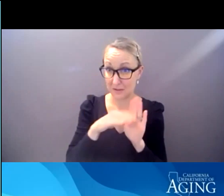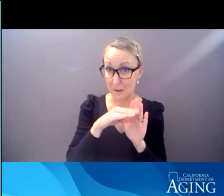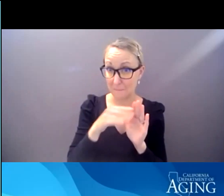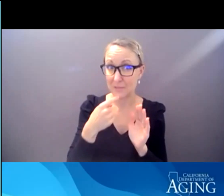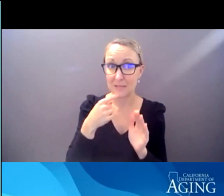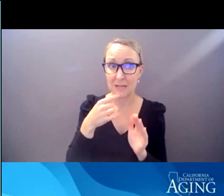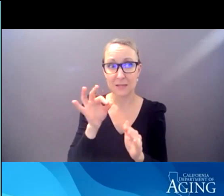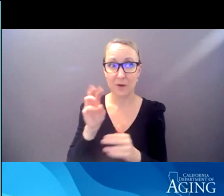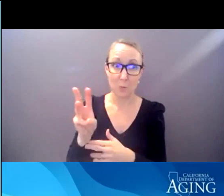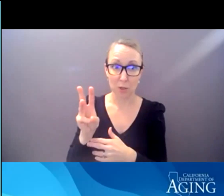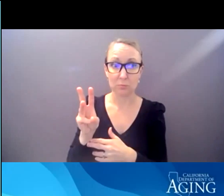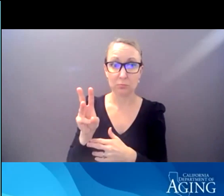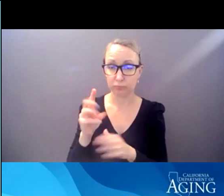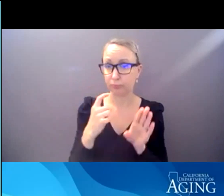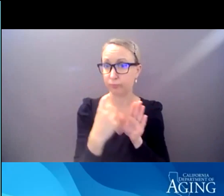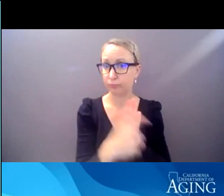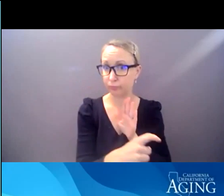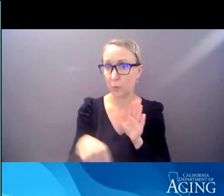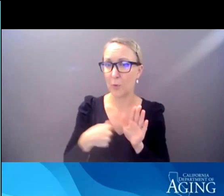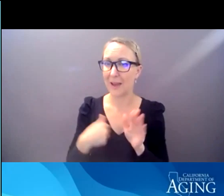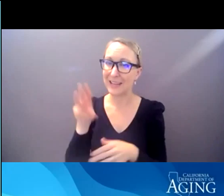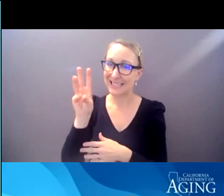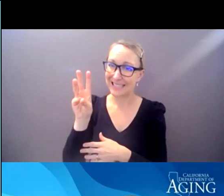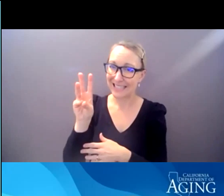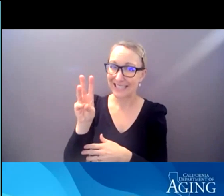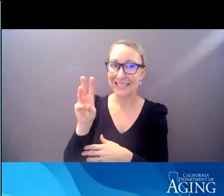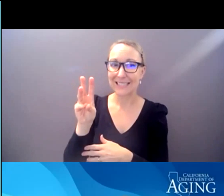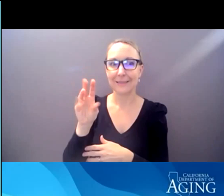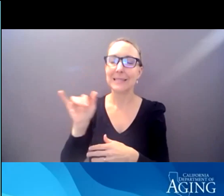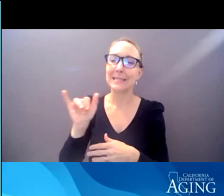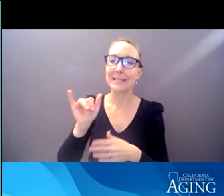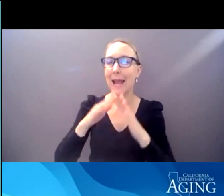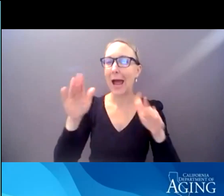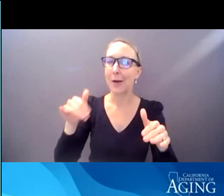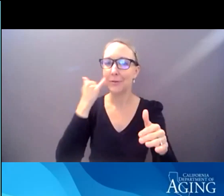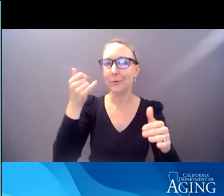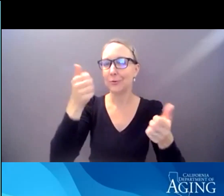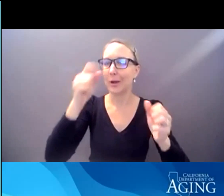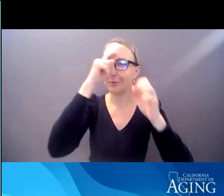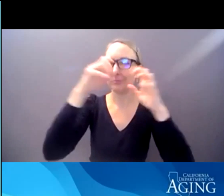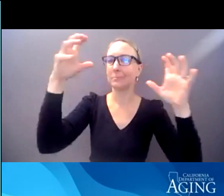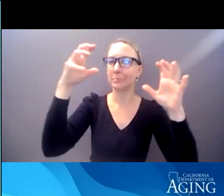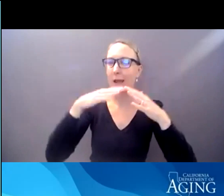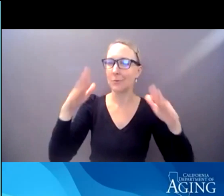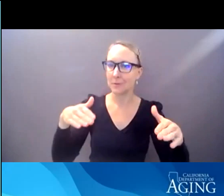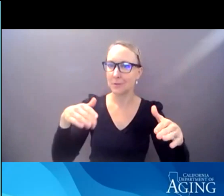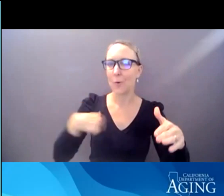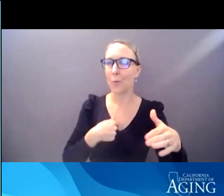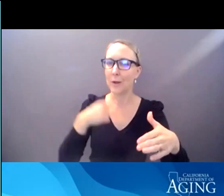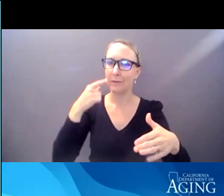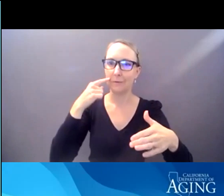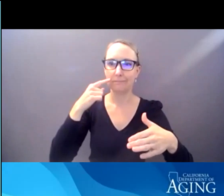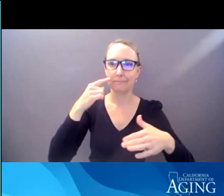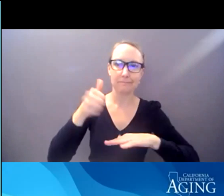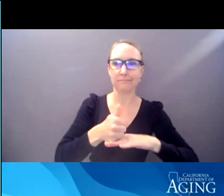we've identified 6 planks, we think, of this house that we're building. Maybe you'd call it the support beams. The first on the